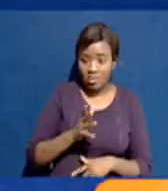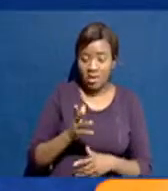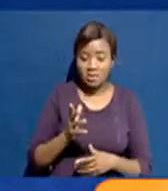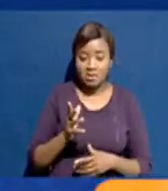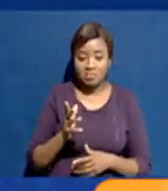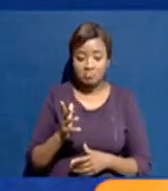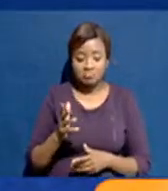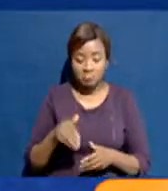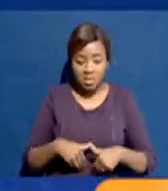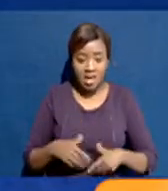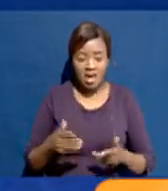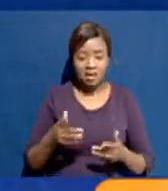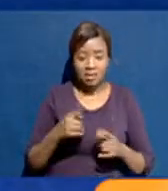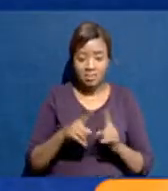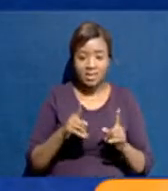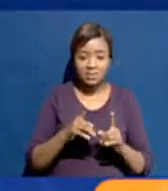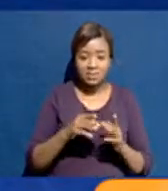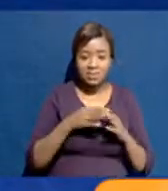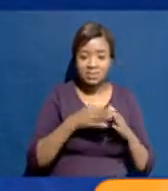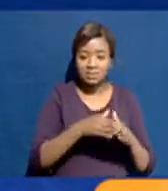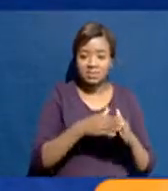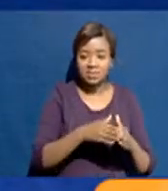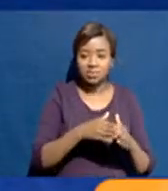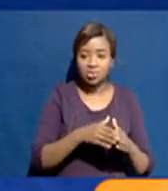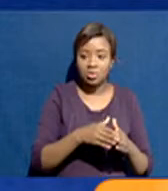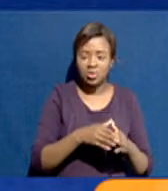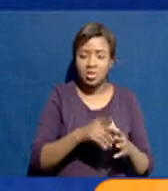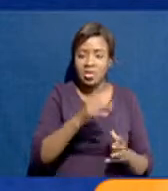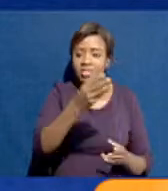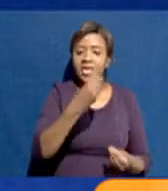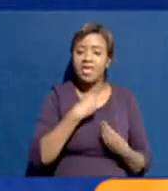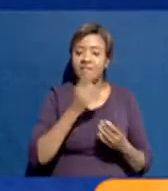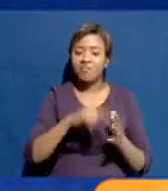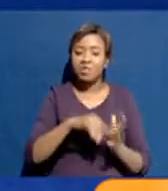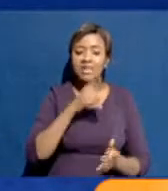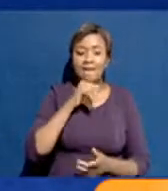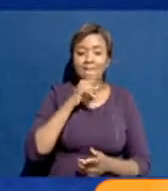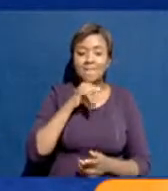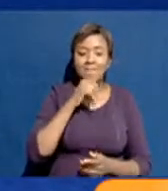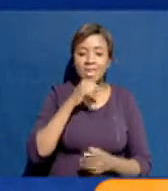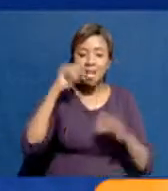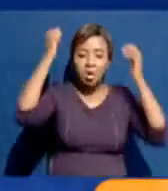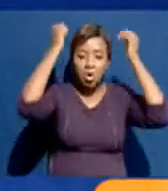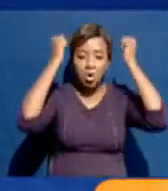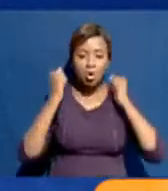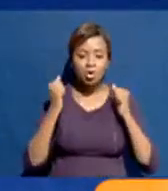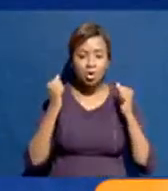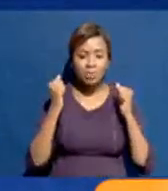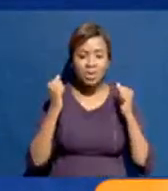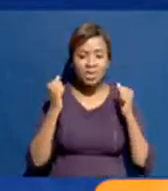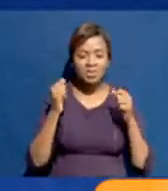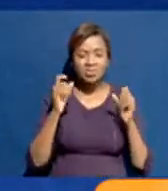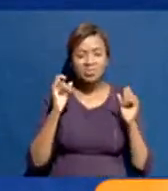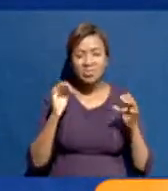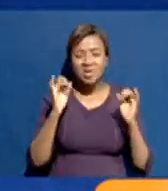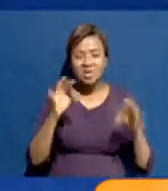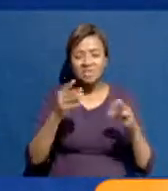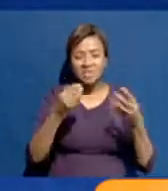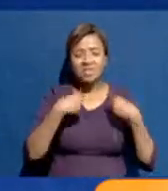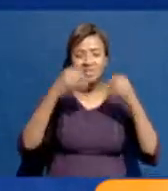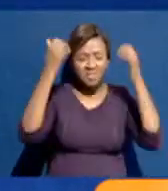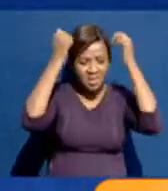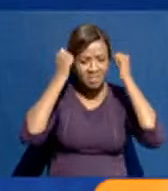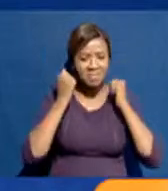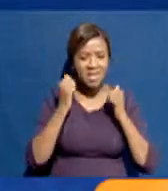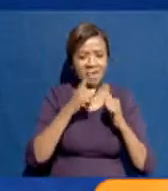active, I'm just going to be given the male condom, like a whole box of it, you know. And that leaves the power to negotiate safe sex in the hands